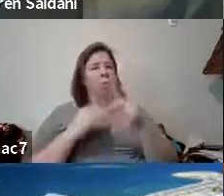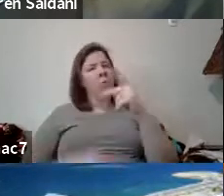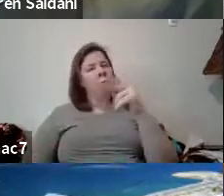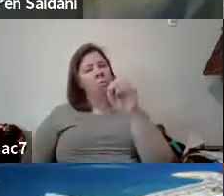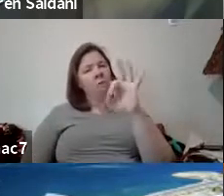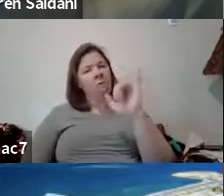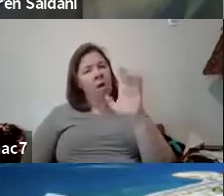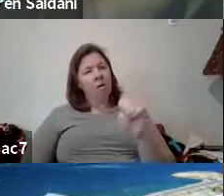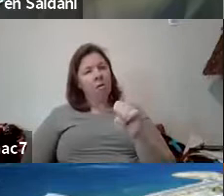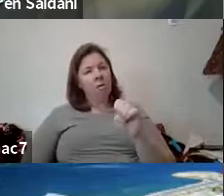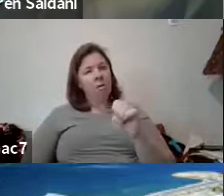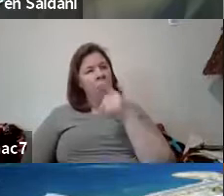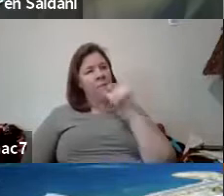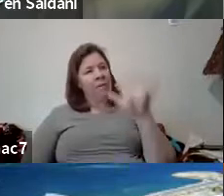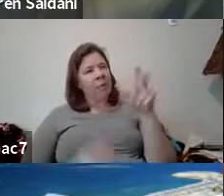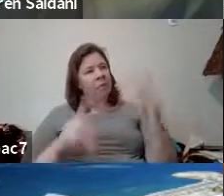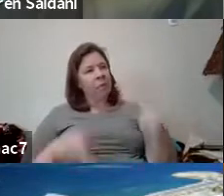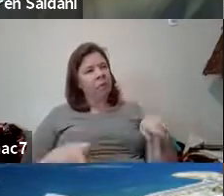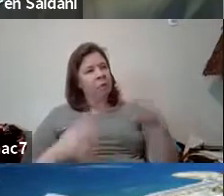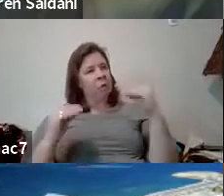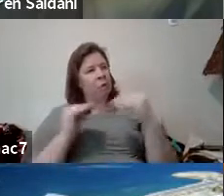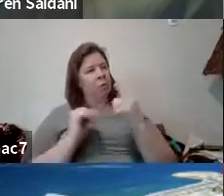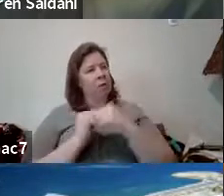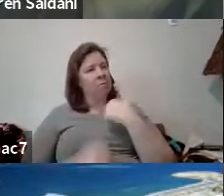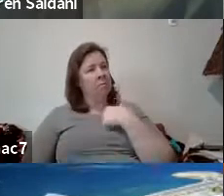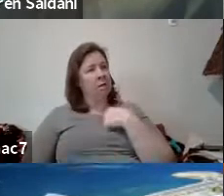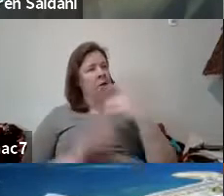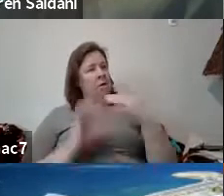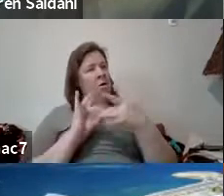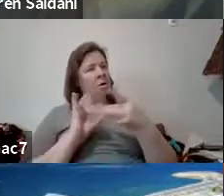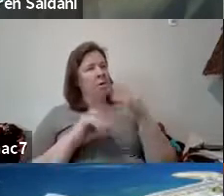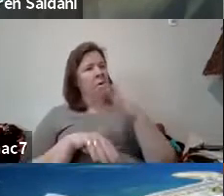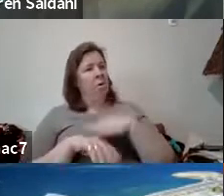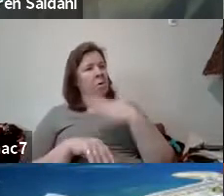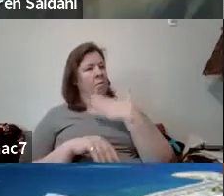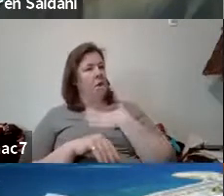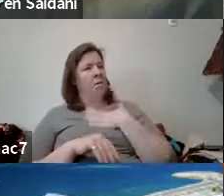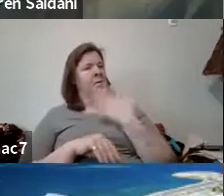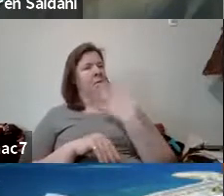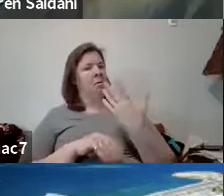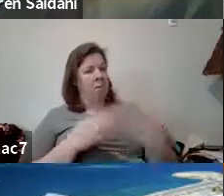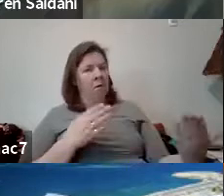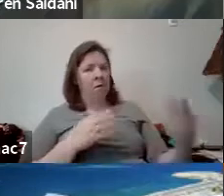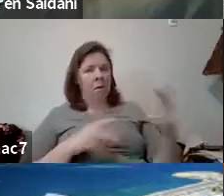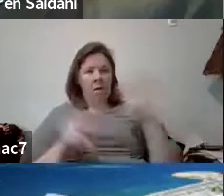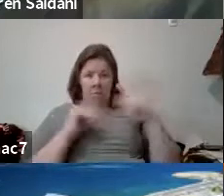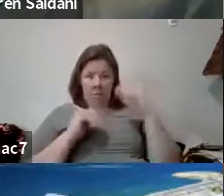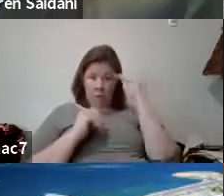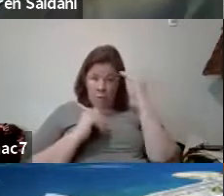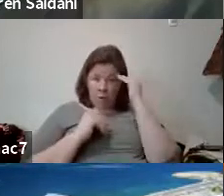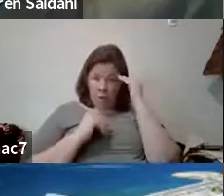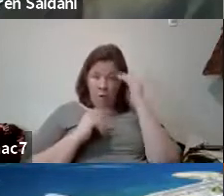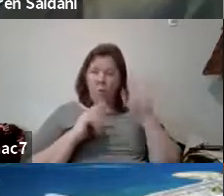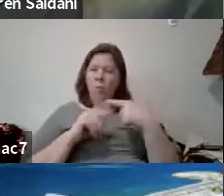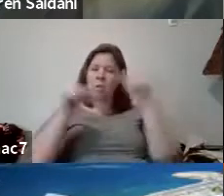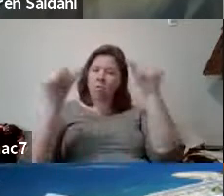hey, who is this person that's talking to me, that's commented on because people are very aware. And, when you